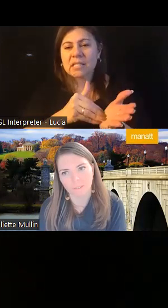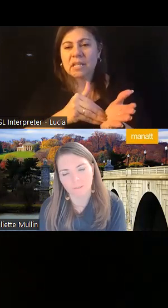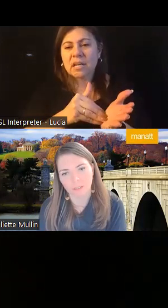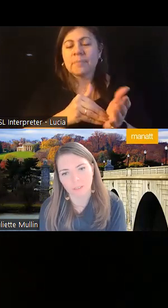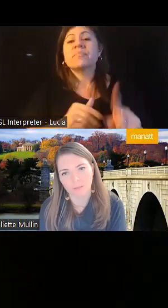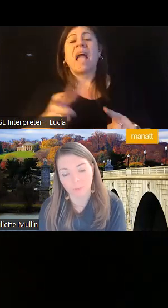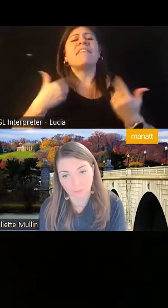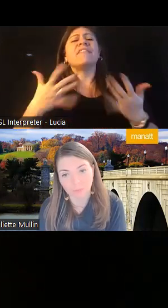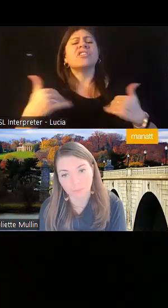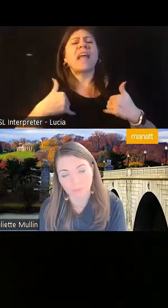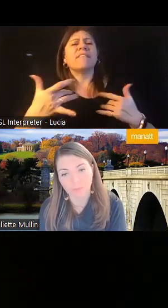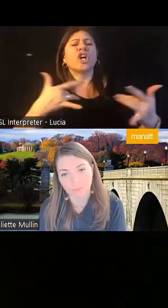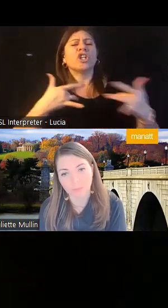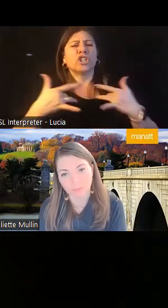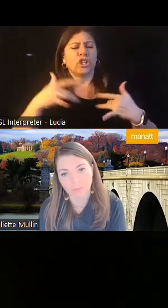that